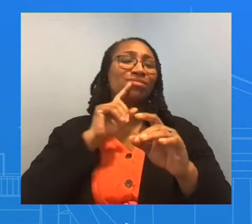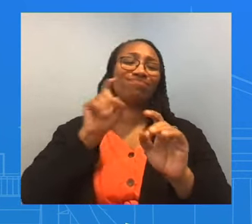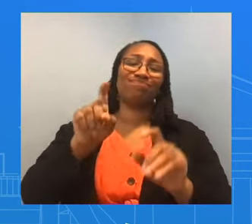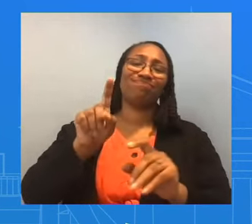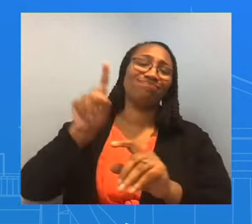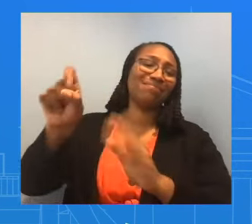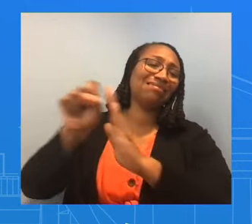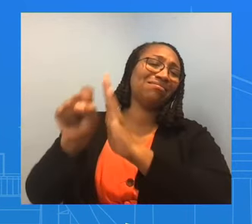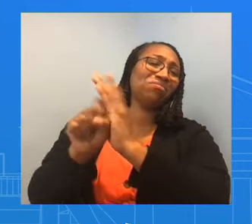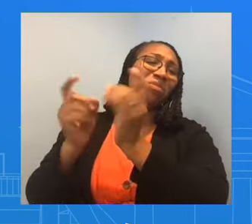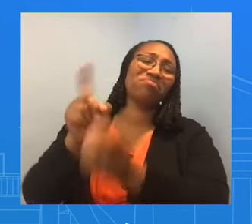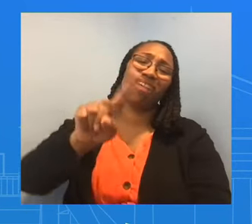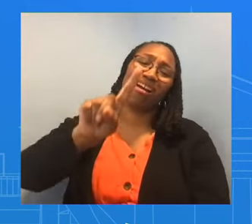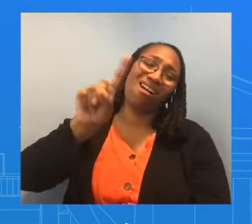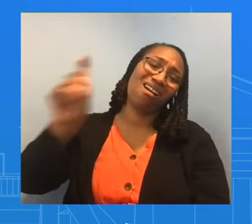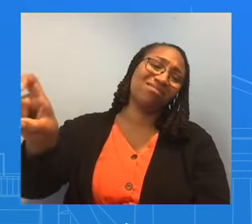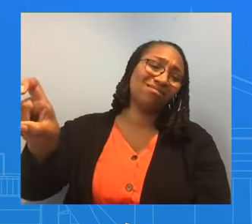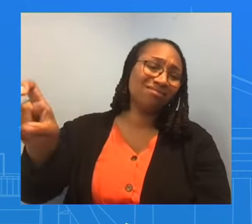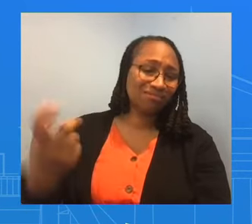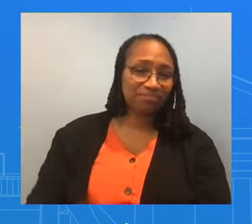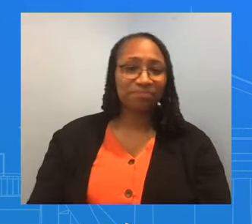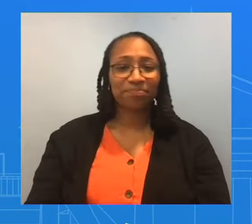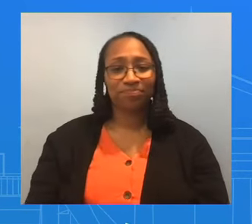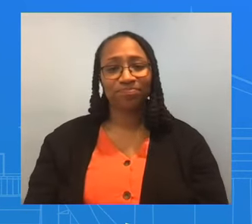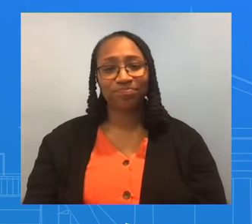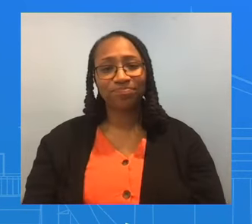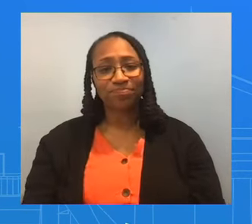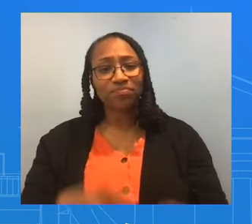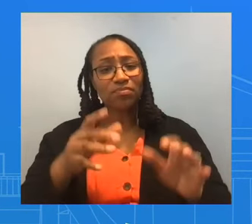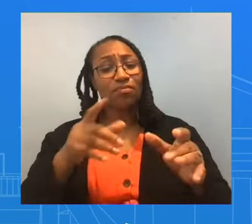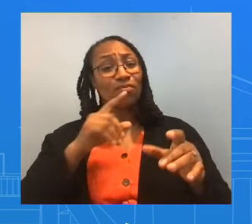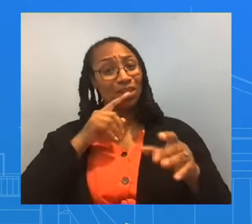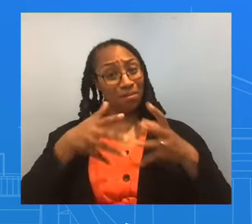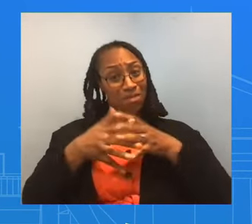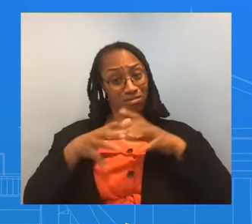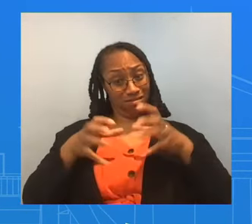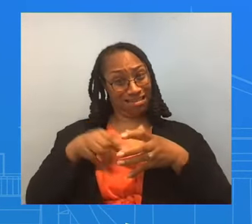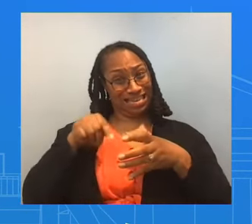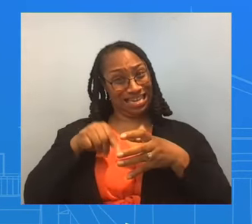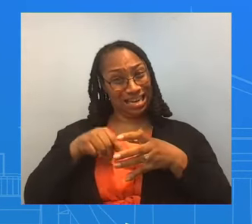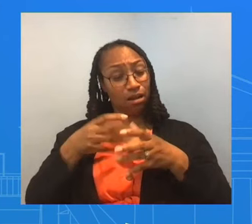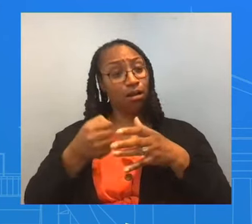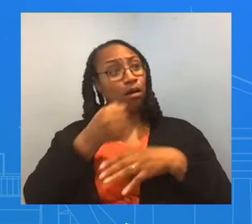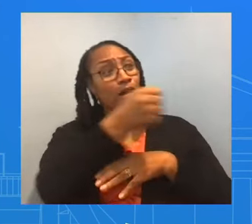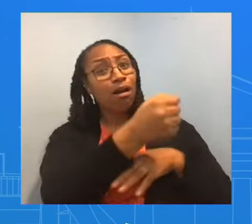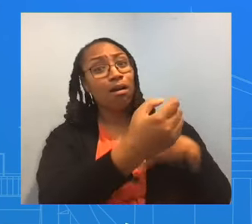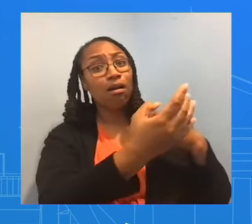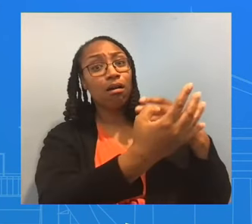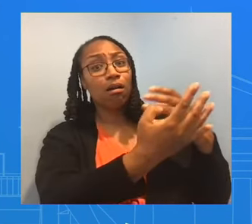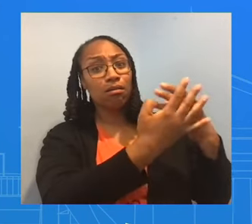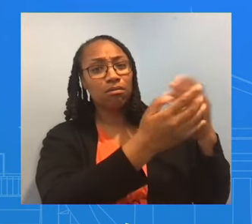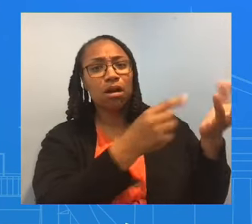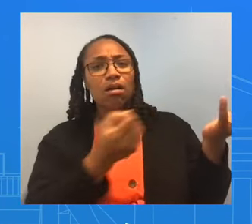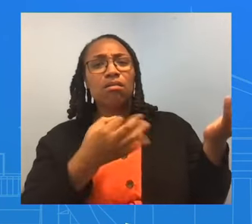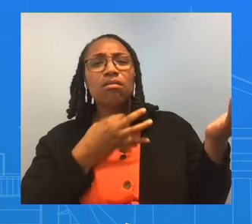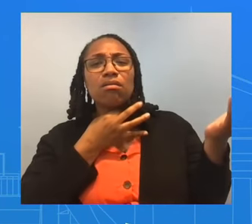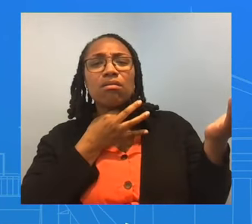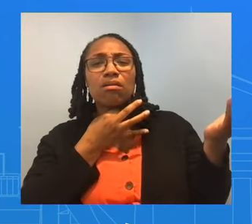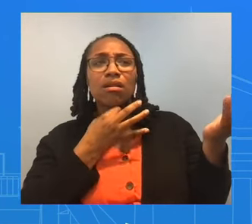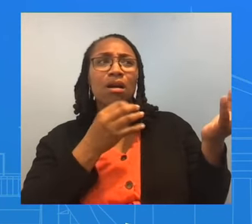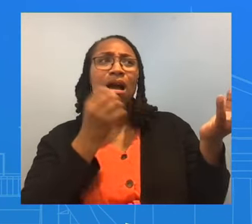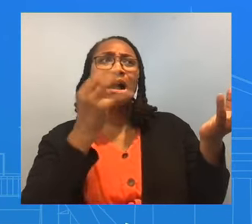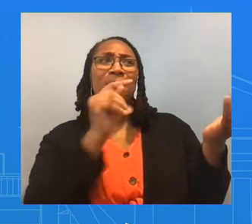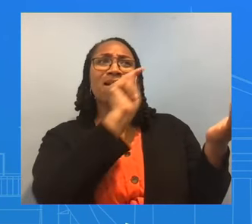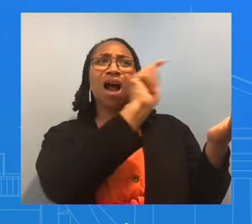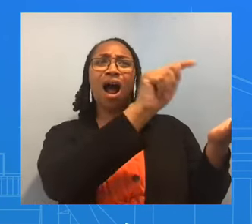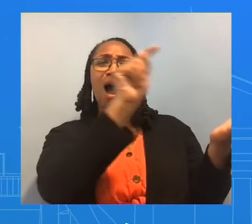Americans wrongfully detained in foreign countries, is there a ballpark figure as to how many there are around the world? I don't have that figure. Somewhere between